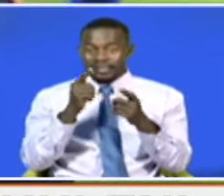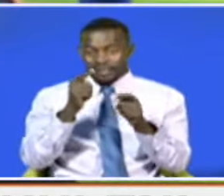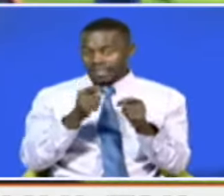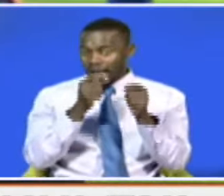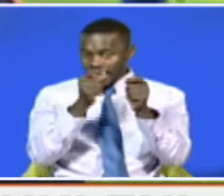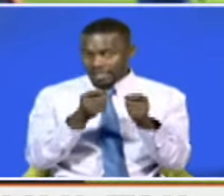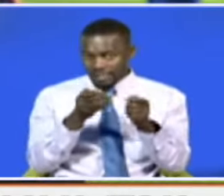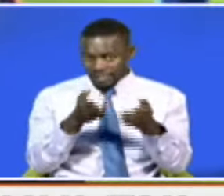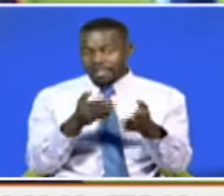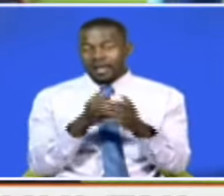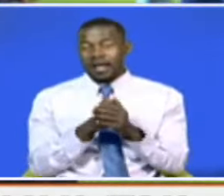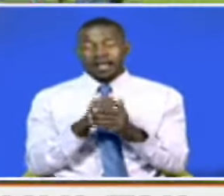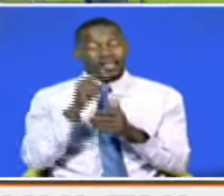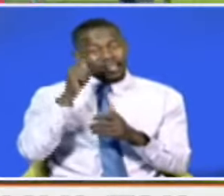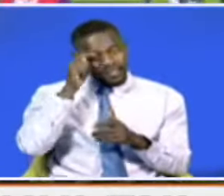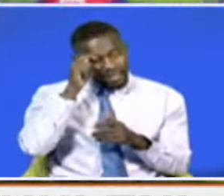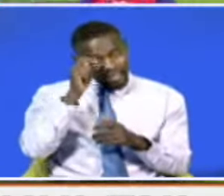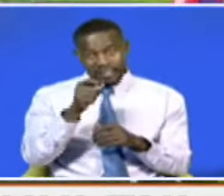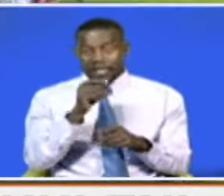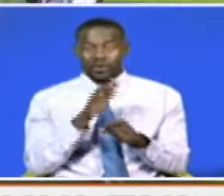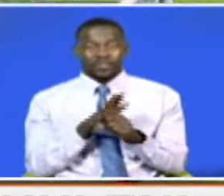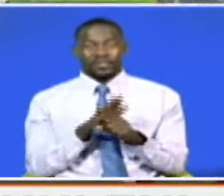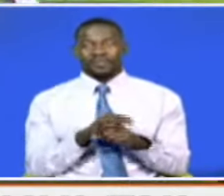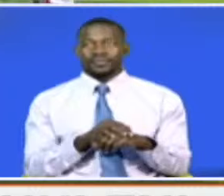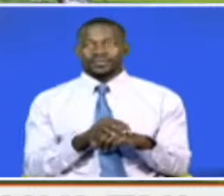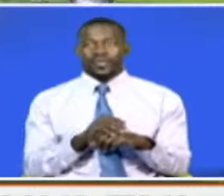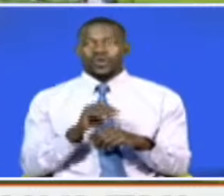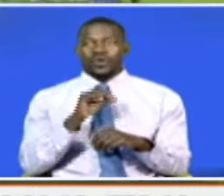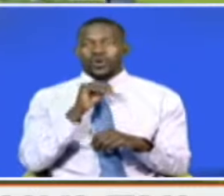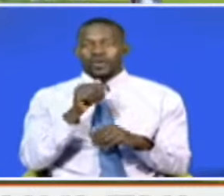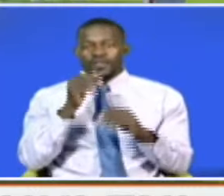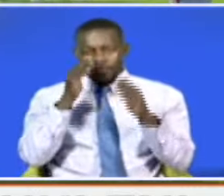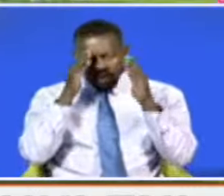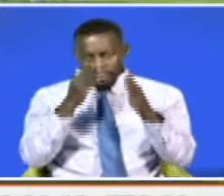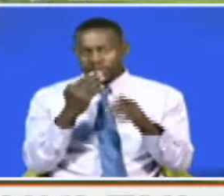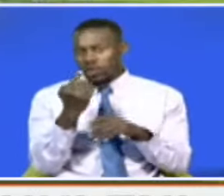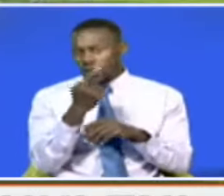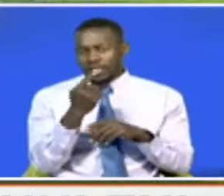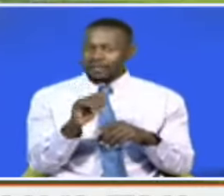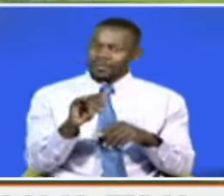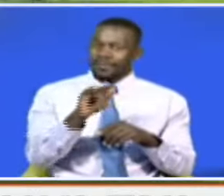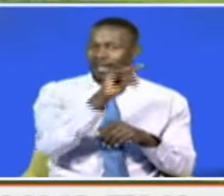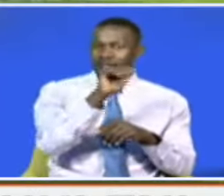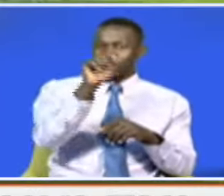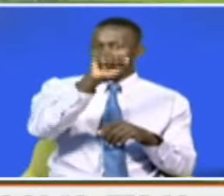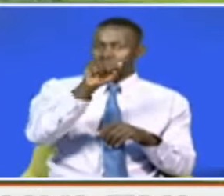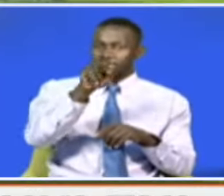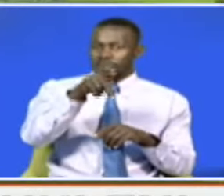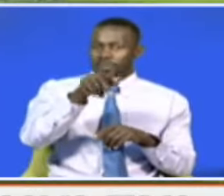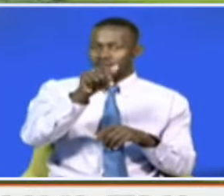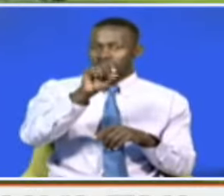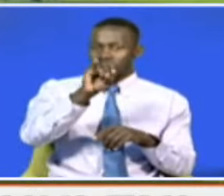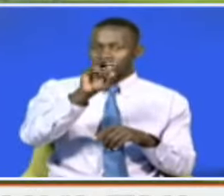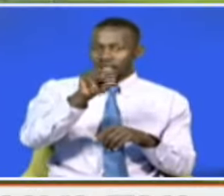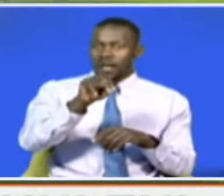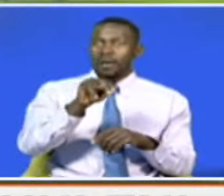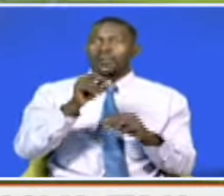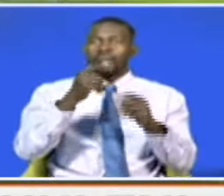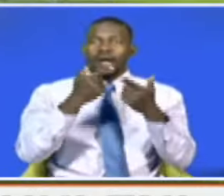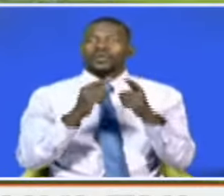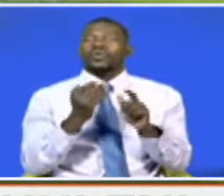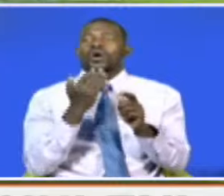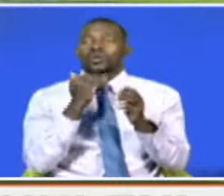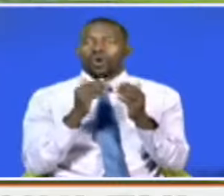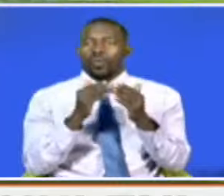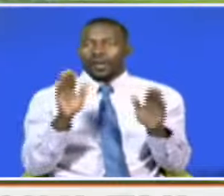spot exceptional talent. So we are not looking into just taking students to Spain as we have done in the past, but this time round we are opening